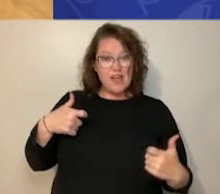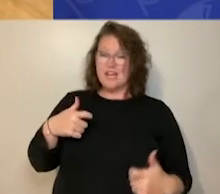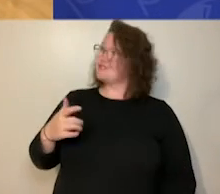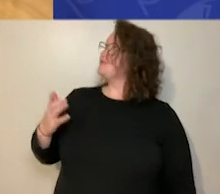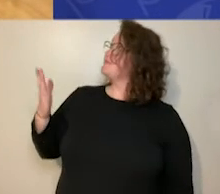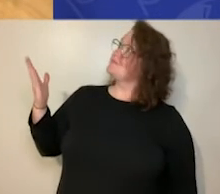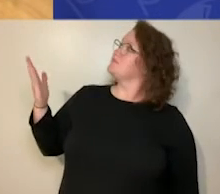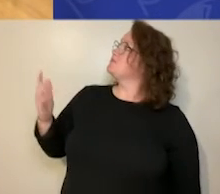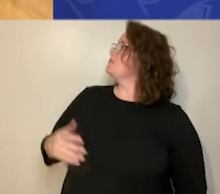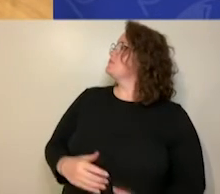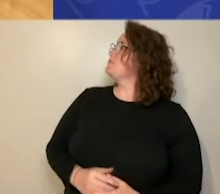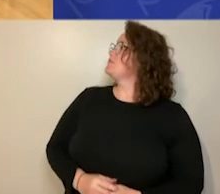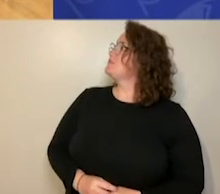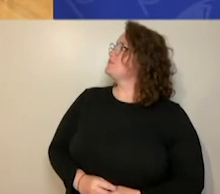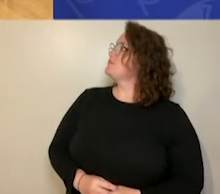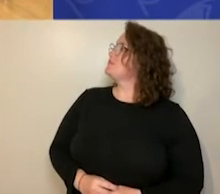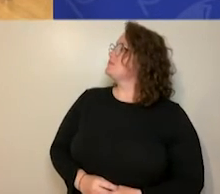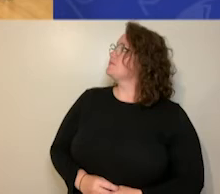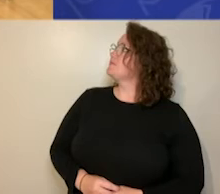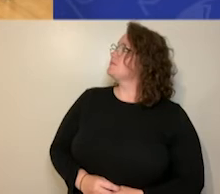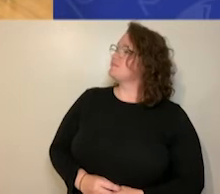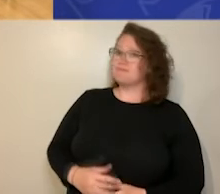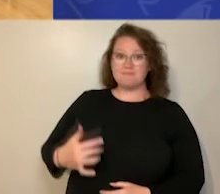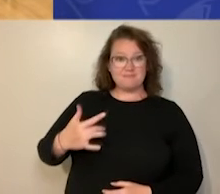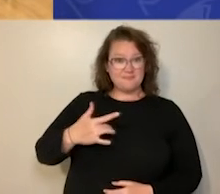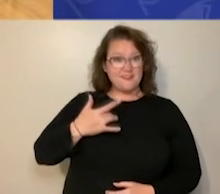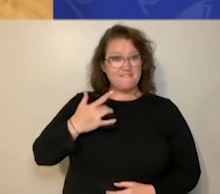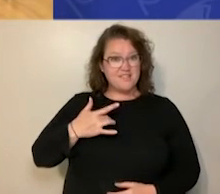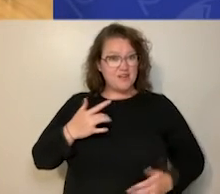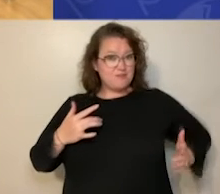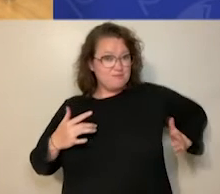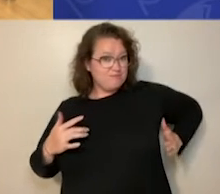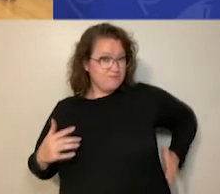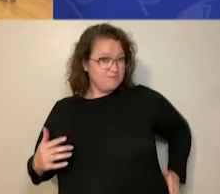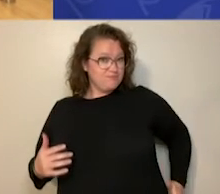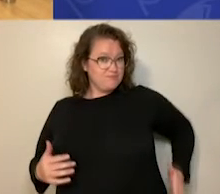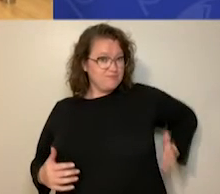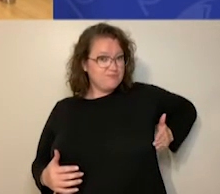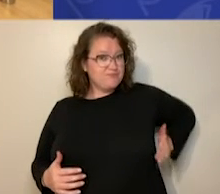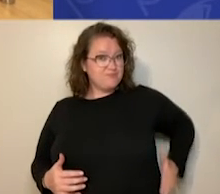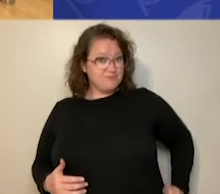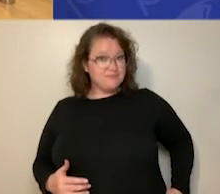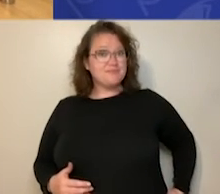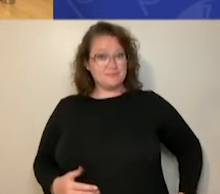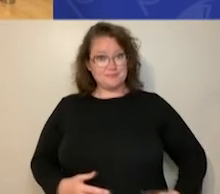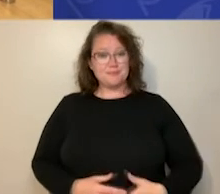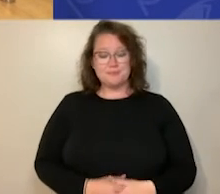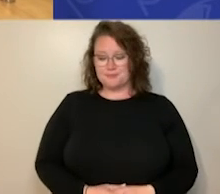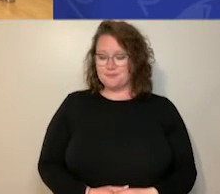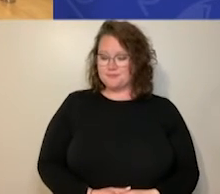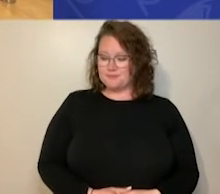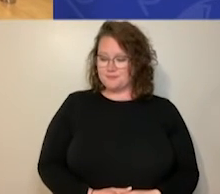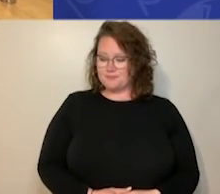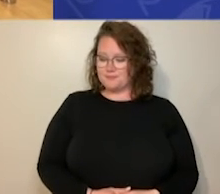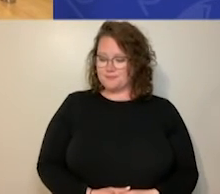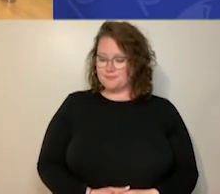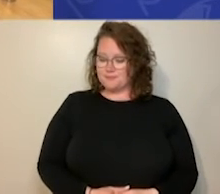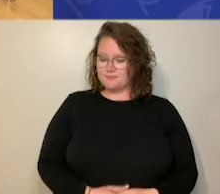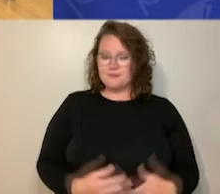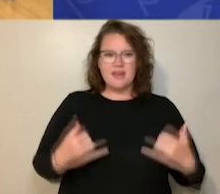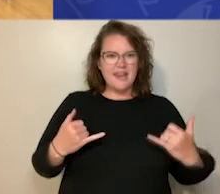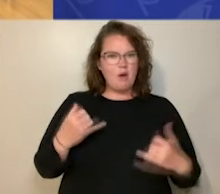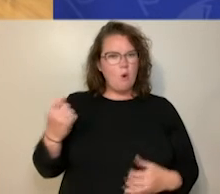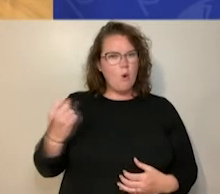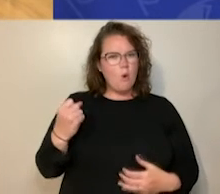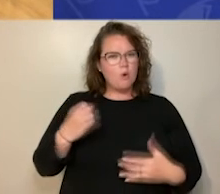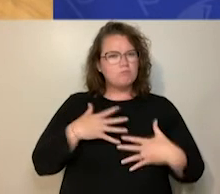right side of your body. You'll feel that stretch over your left rib cage. And take a minute and take a